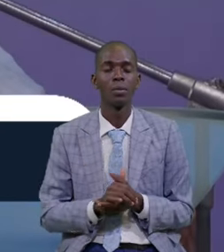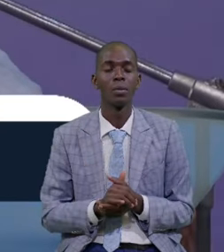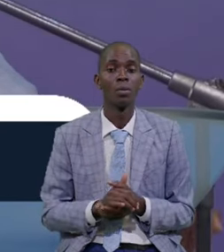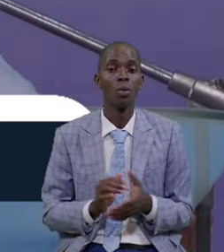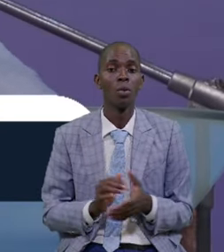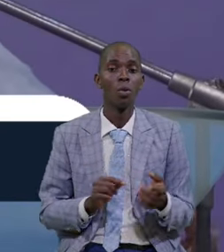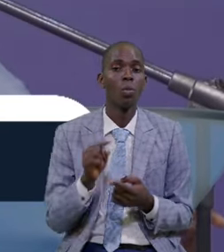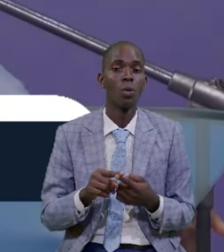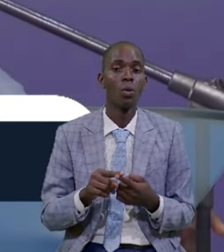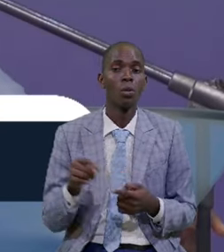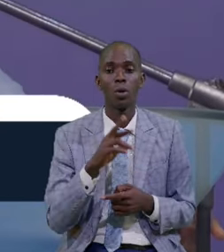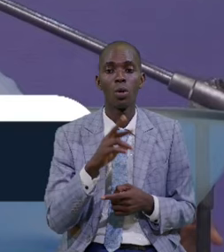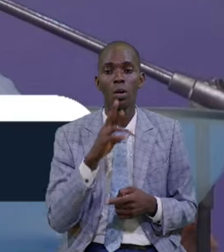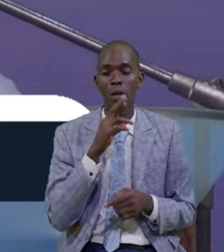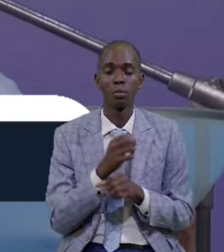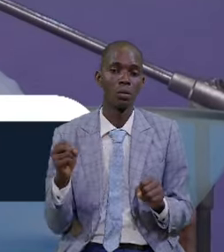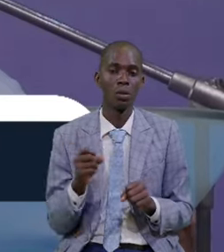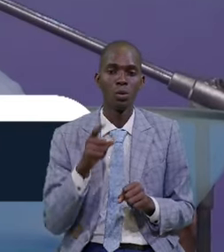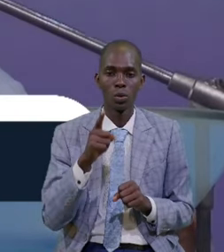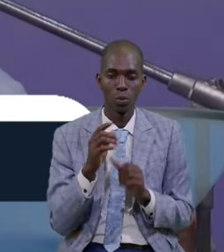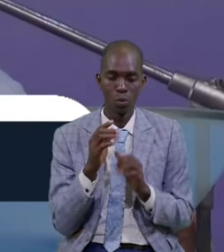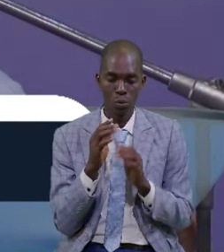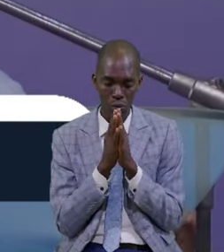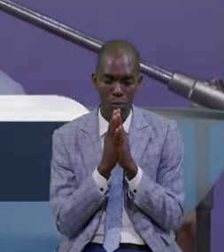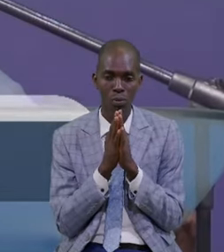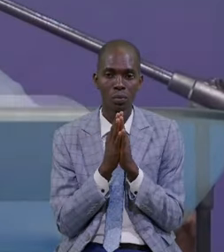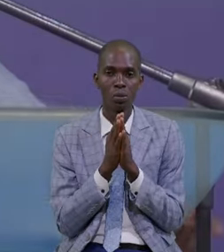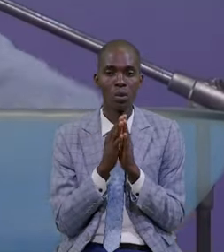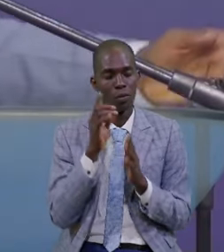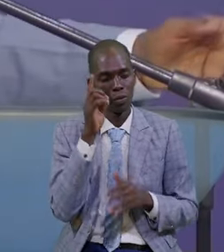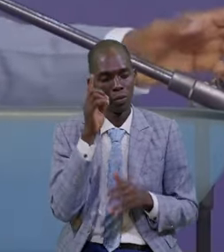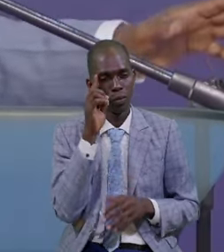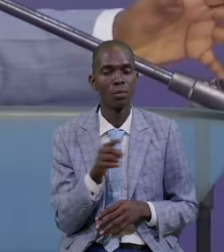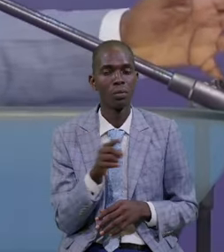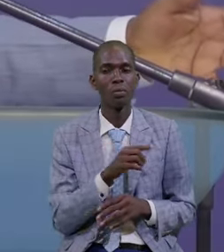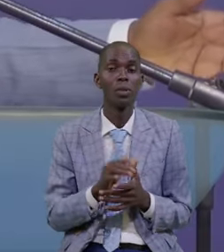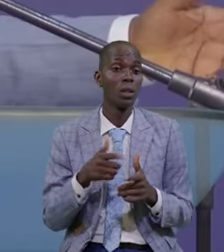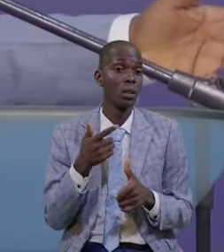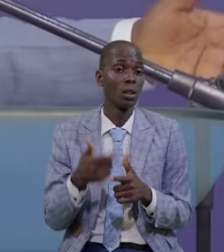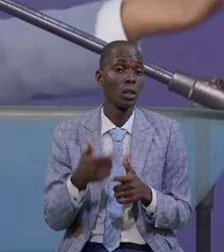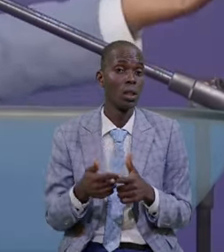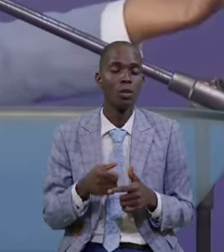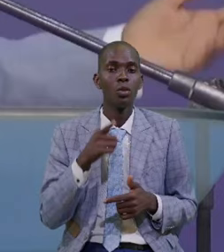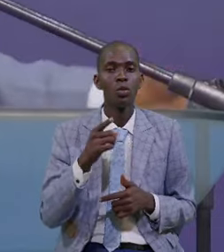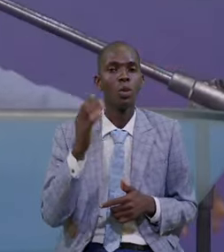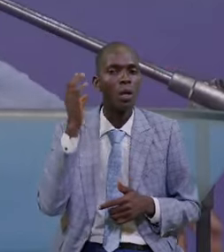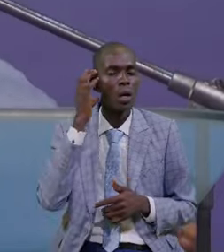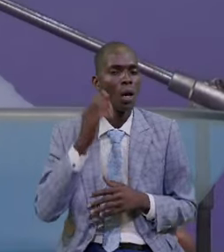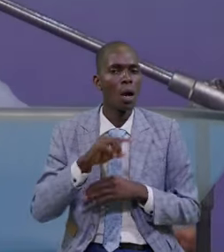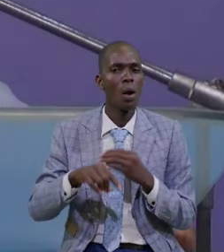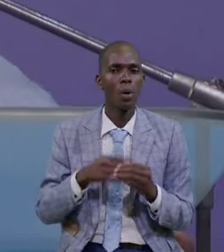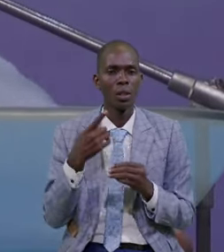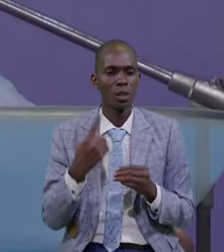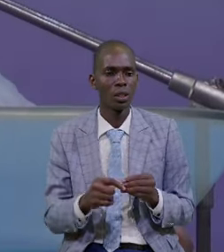saved, you pray. But then, you hear the pattern of